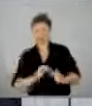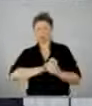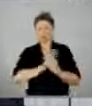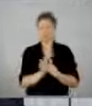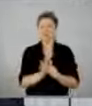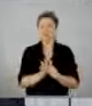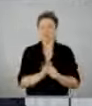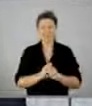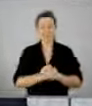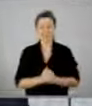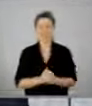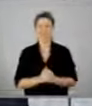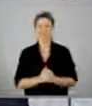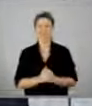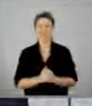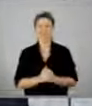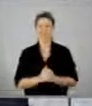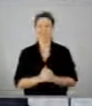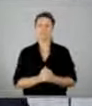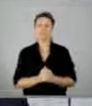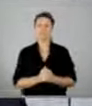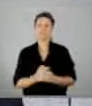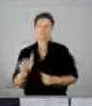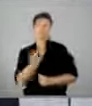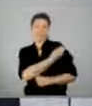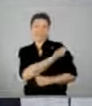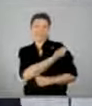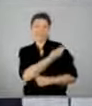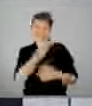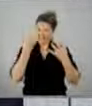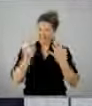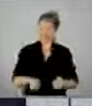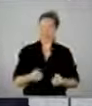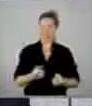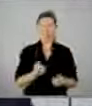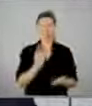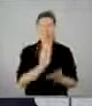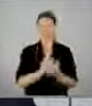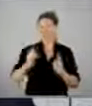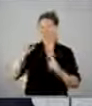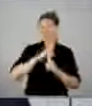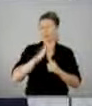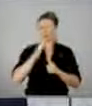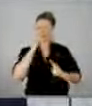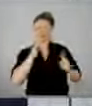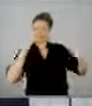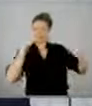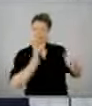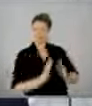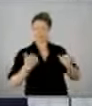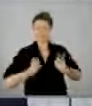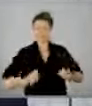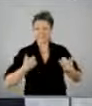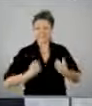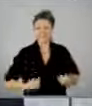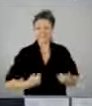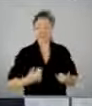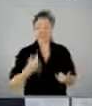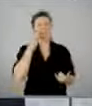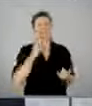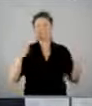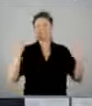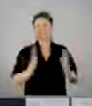have, they address the critical issue of serious disease and indeed the risk of fatality that can